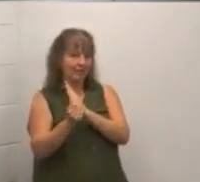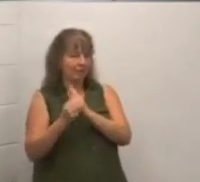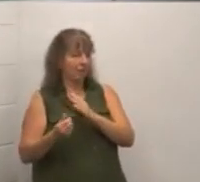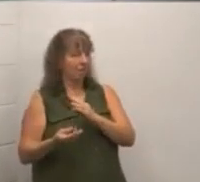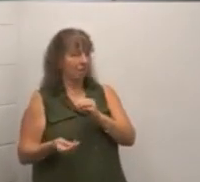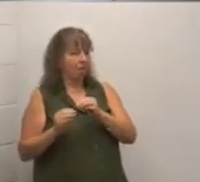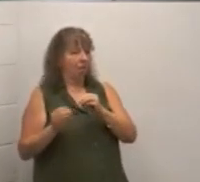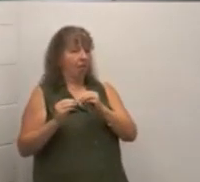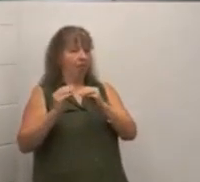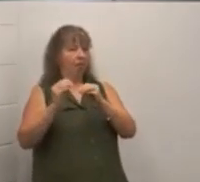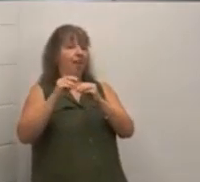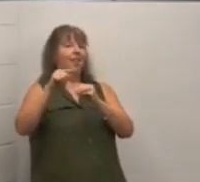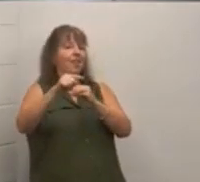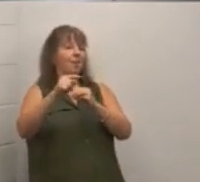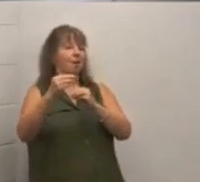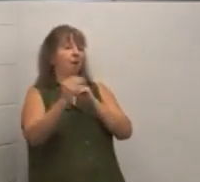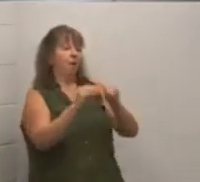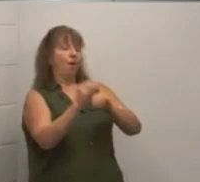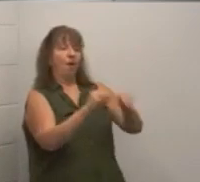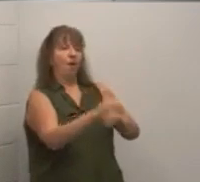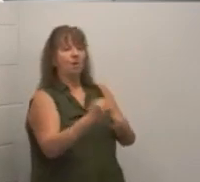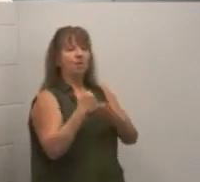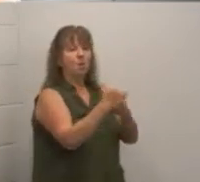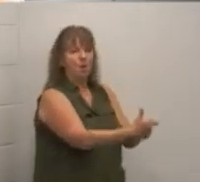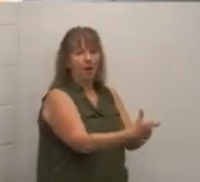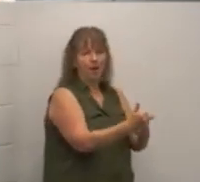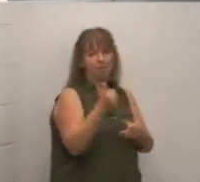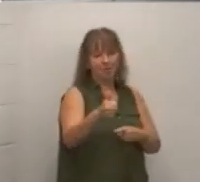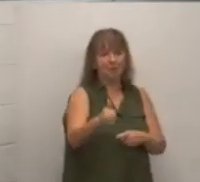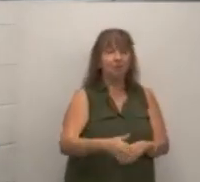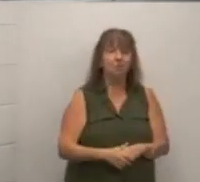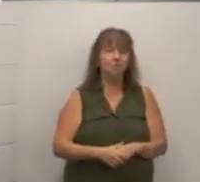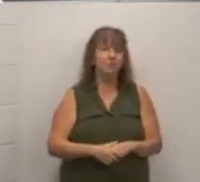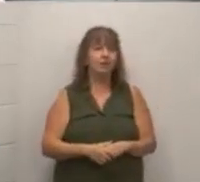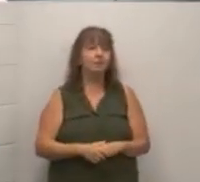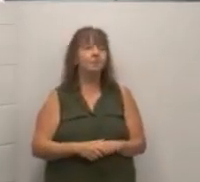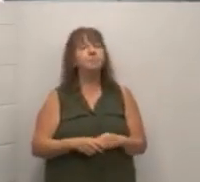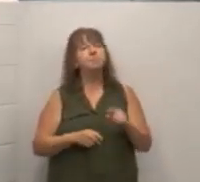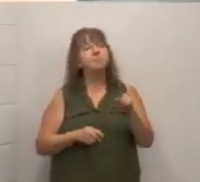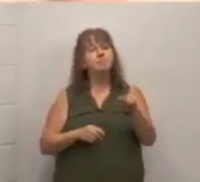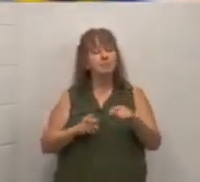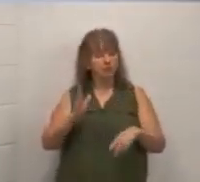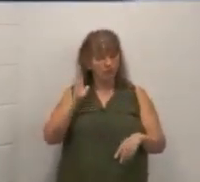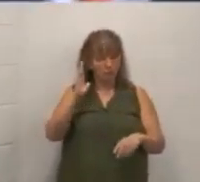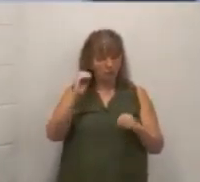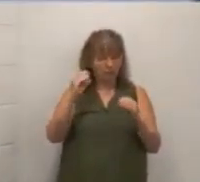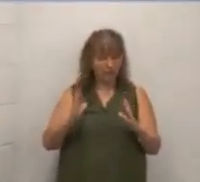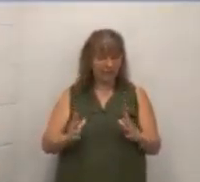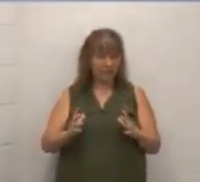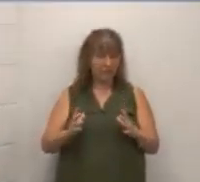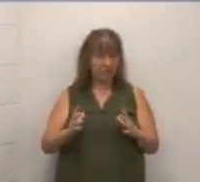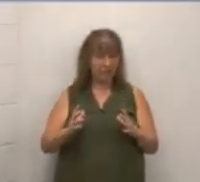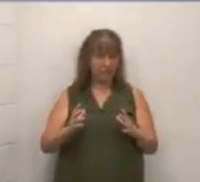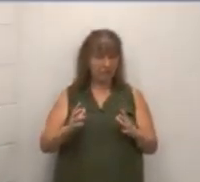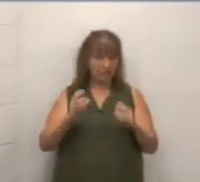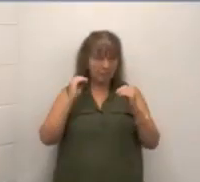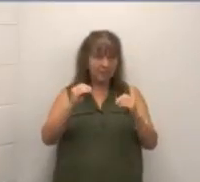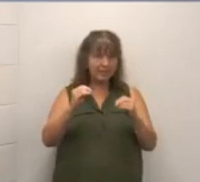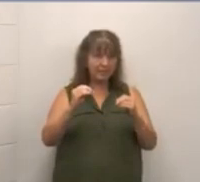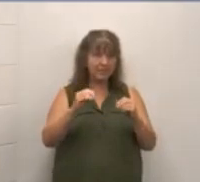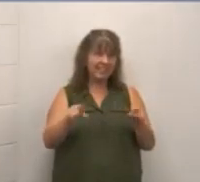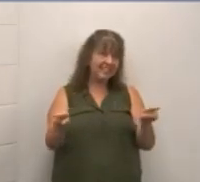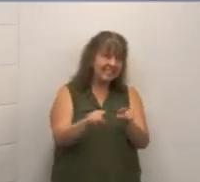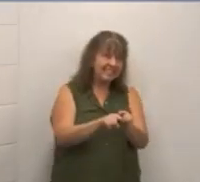to keep kids moving forward. I'm going to continue with you, Melanie. Will teachers be teaching the exact same lesson twice a